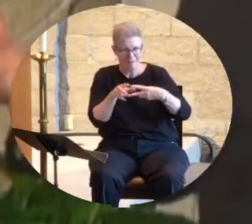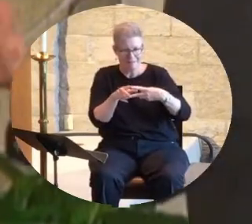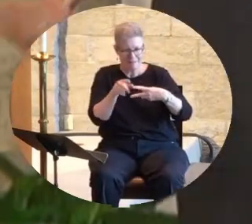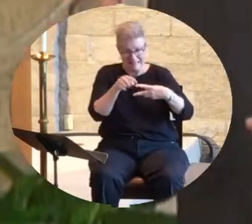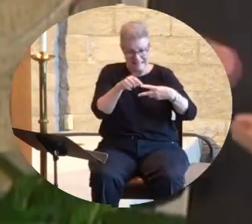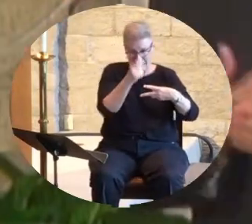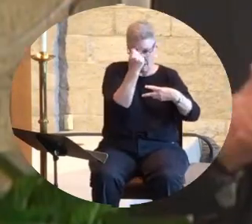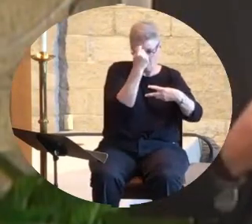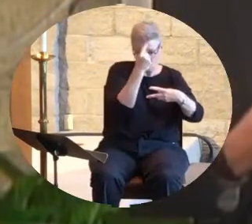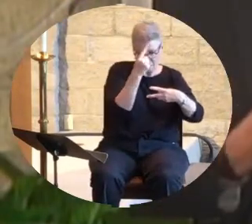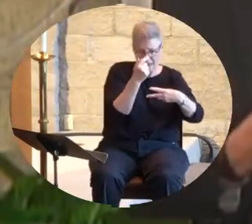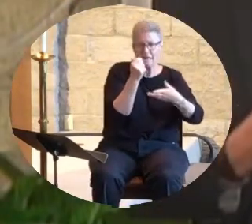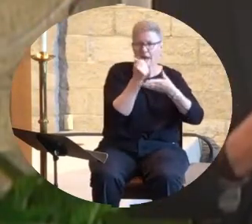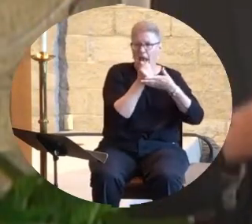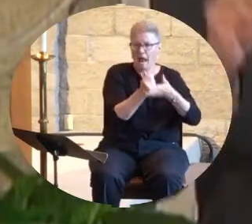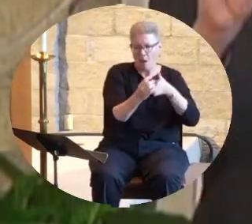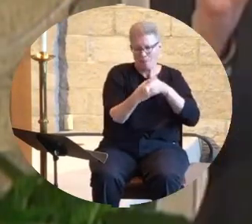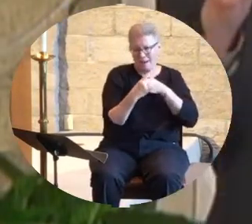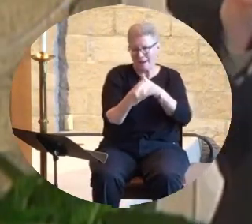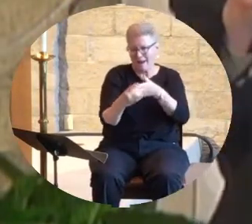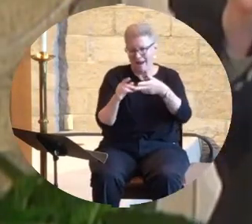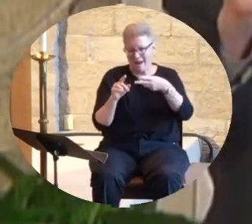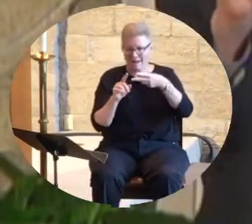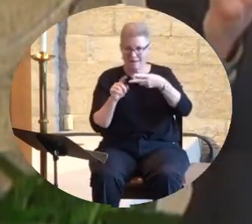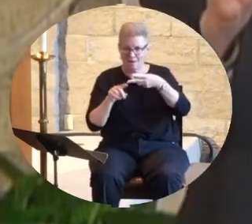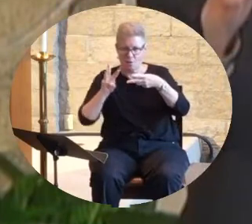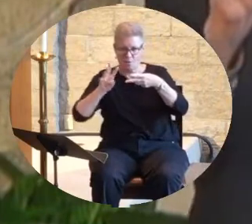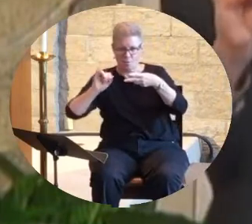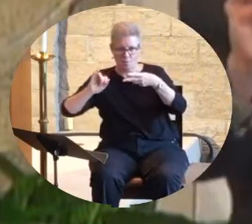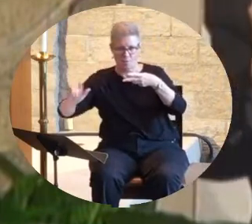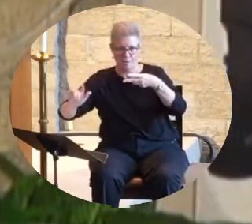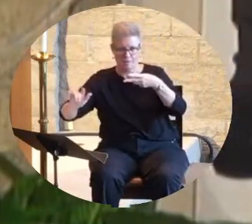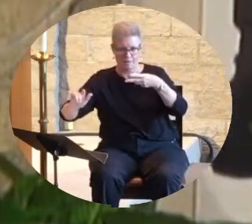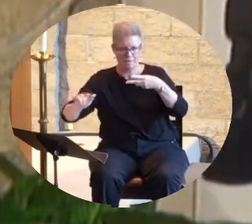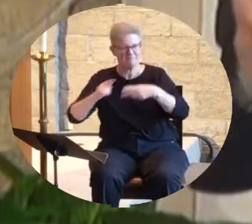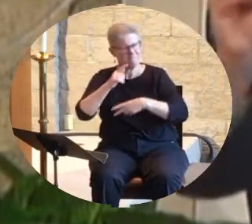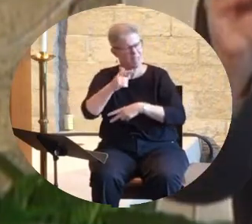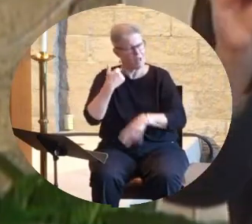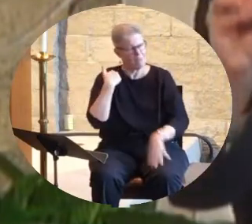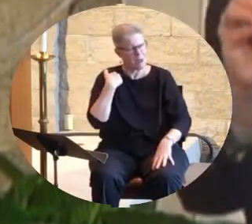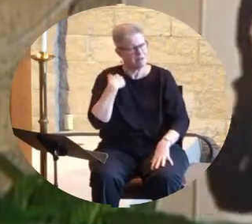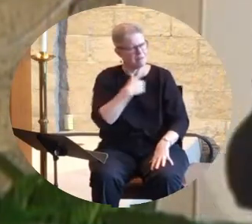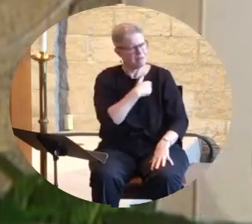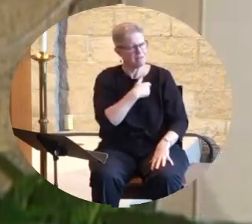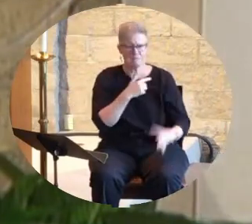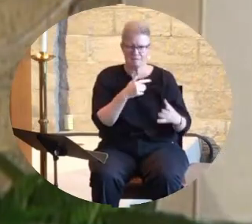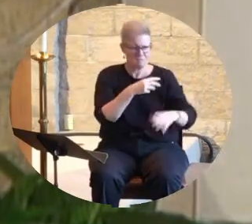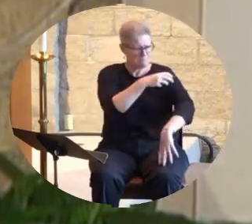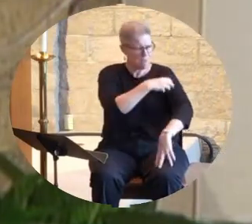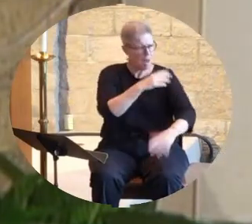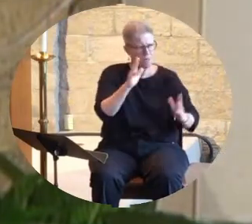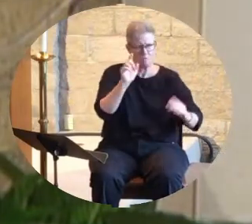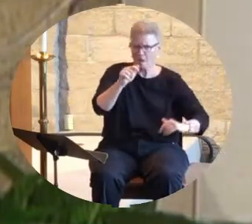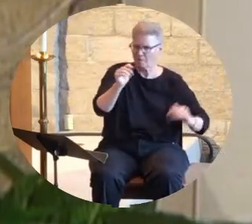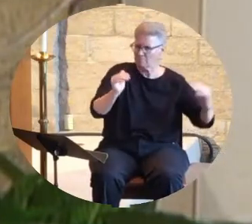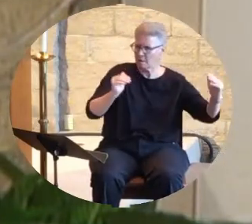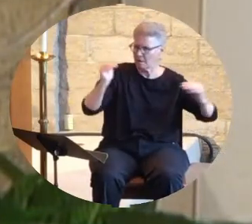guide that power of will. He reminded us that these powers must be kept in balance and they must